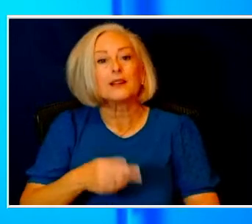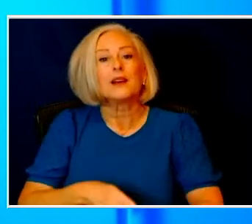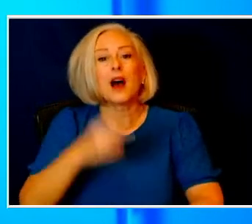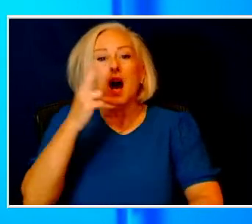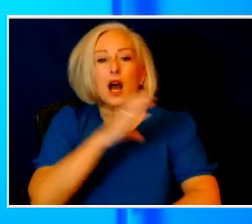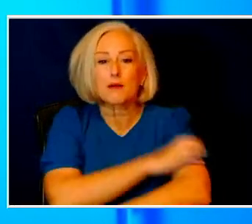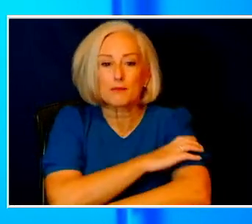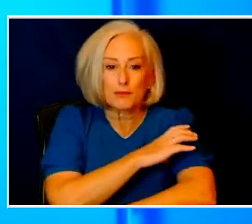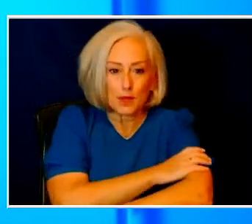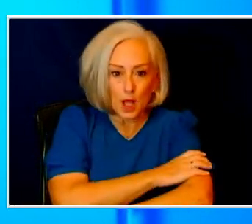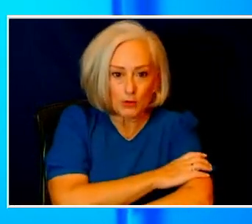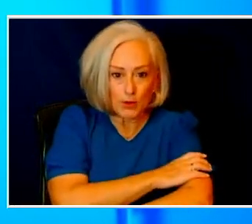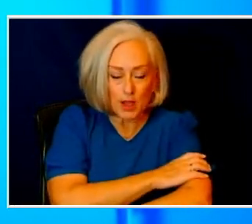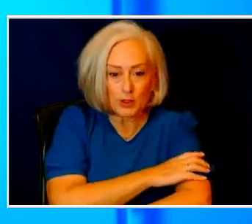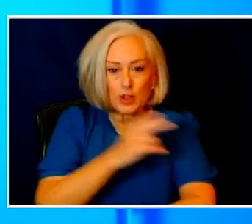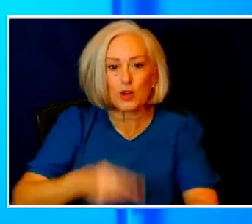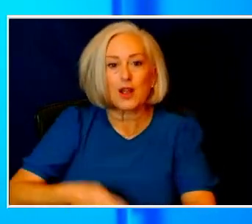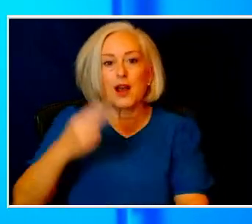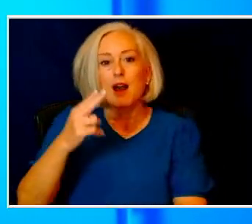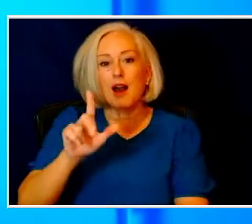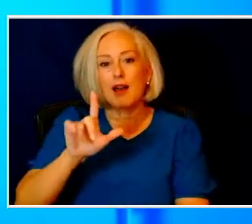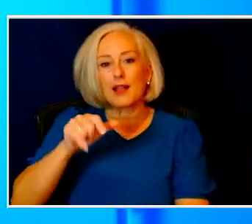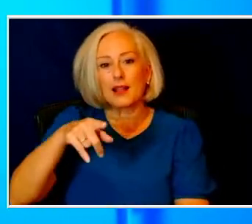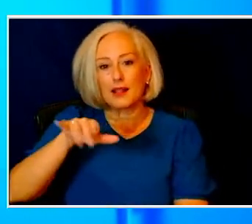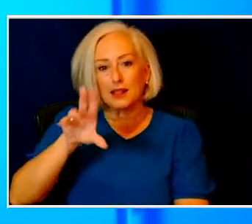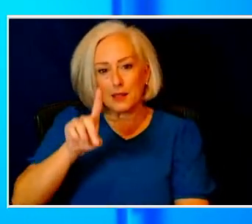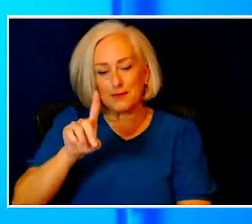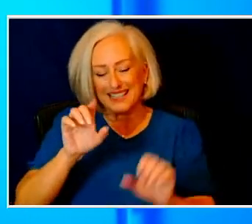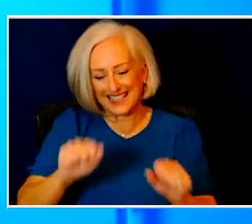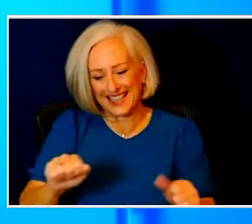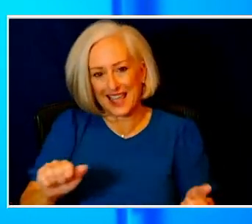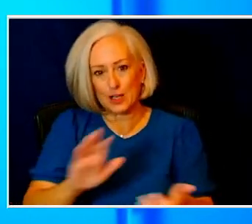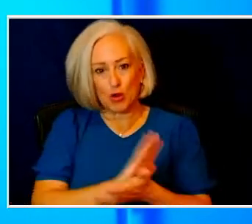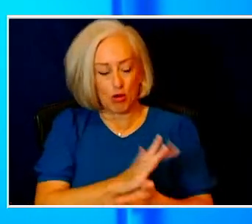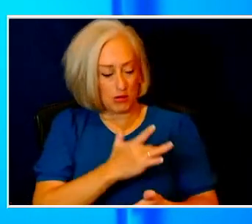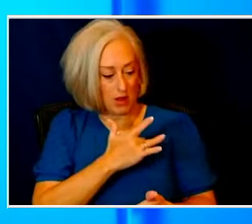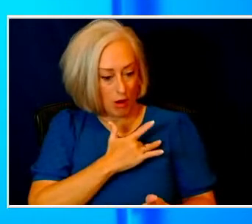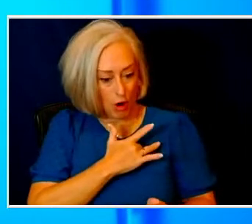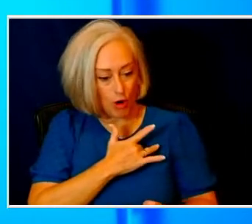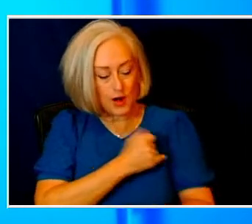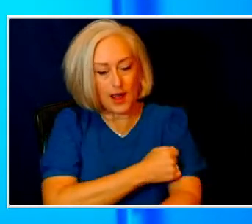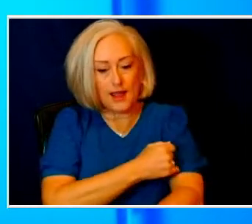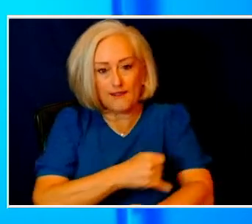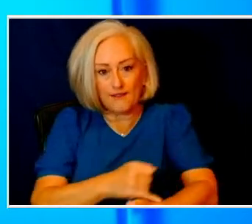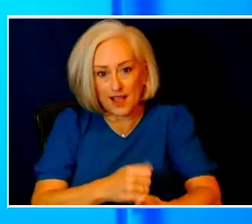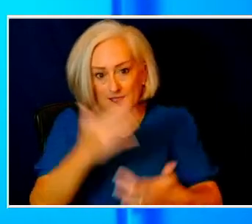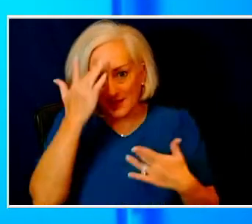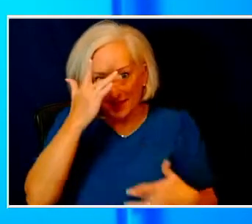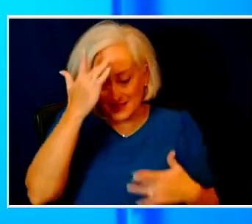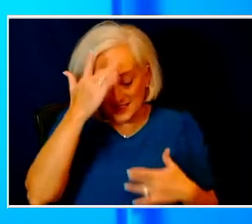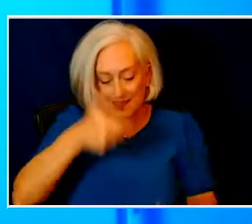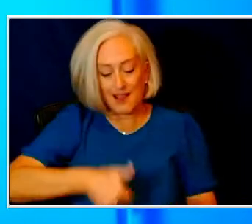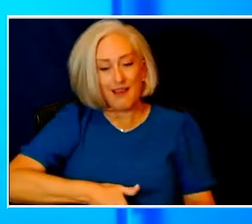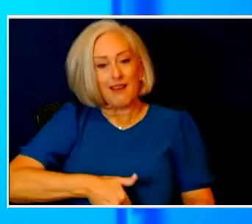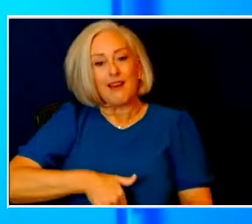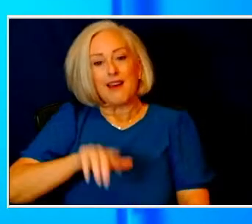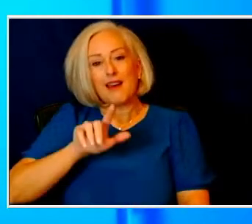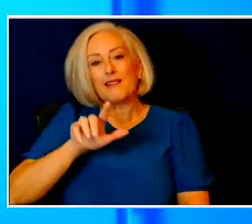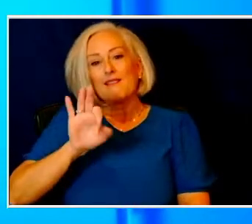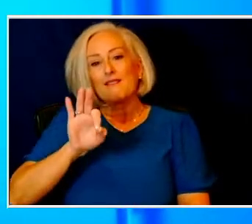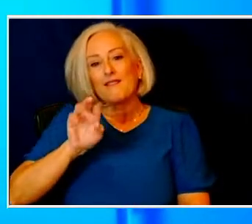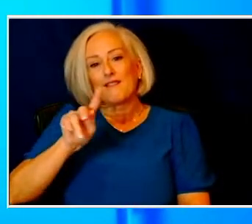cholesterol that can cause heart disease and vascular disease, and fatty liver disease. And every one of these